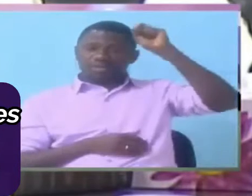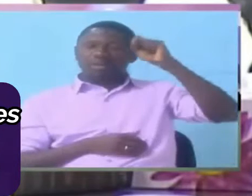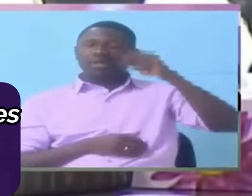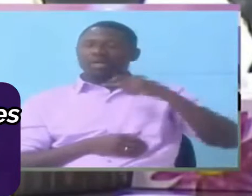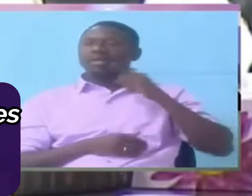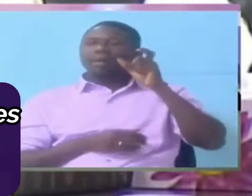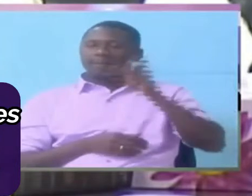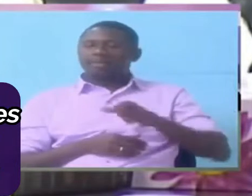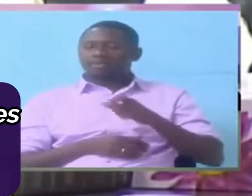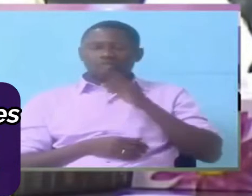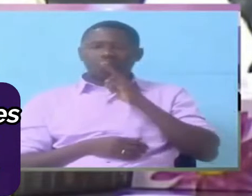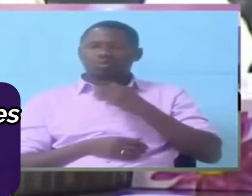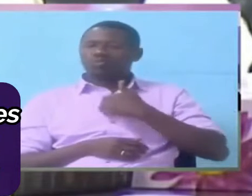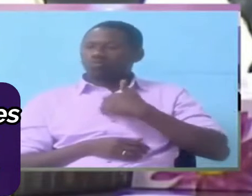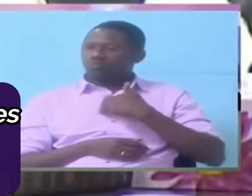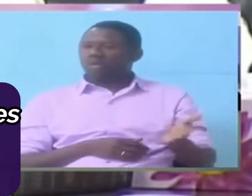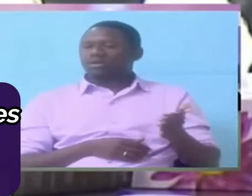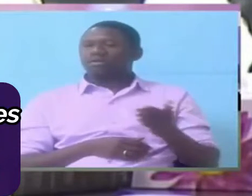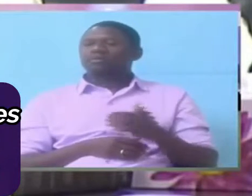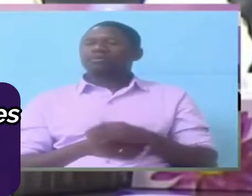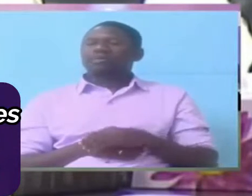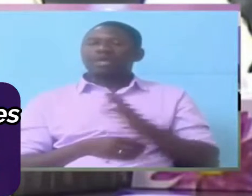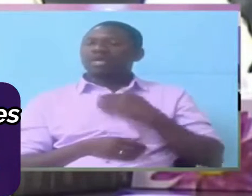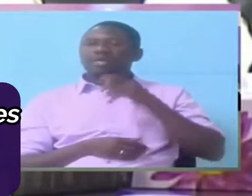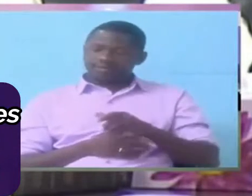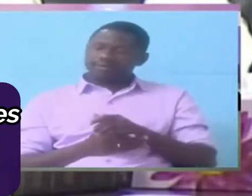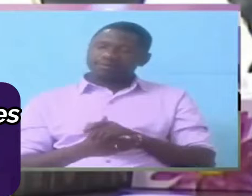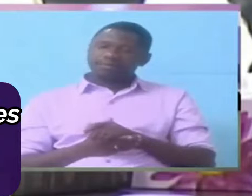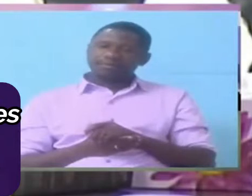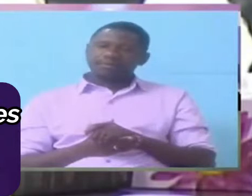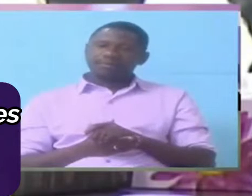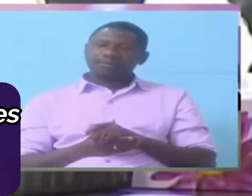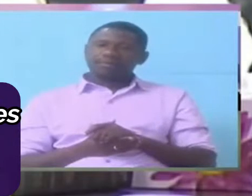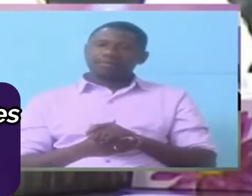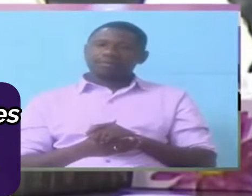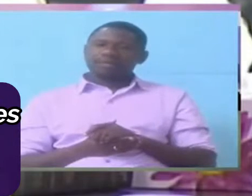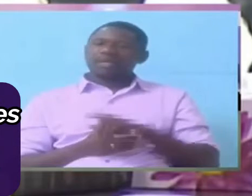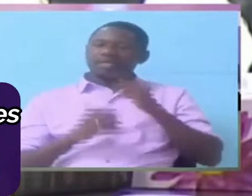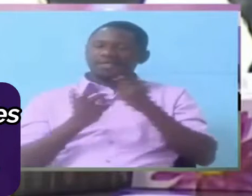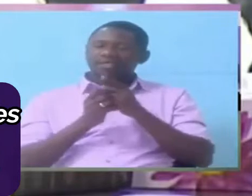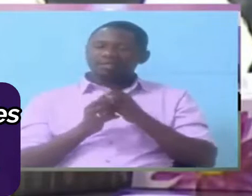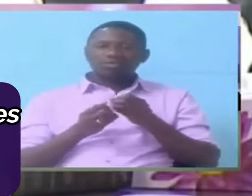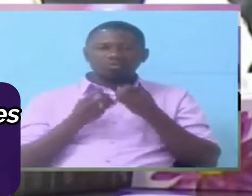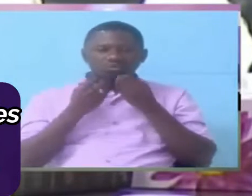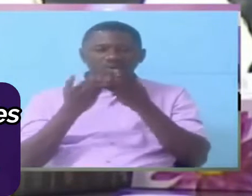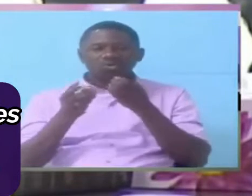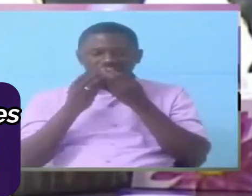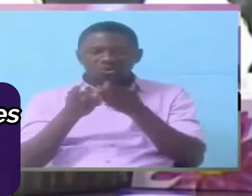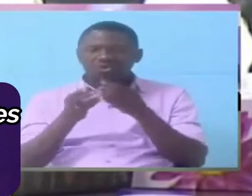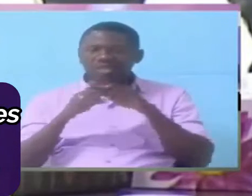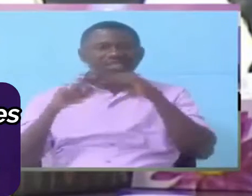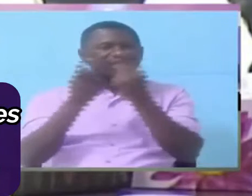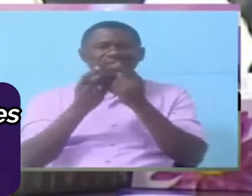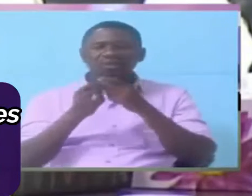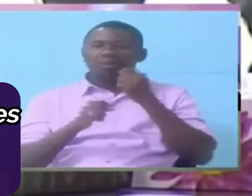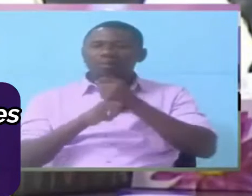president are the wicked ones. Halamadin halamadin. Any human being. Ika fungul fa wato wato min ba ki jo farala. You tell him